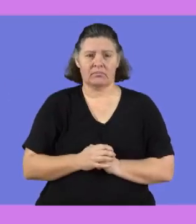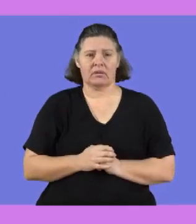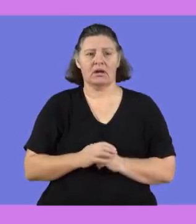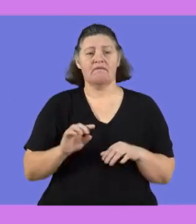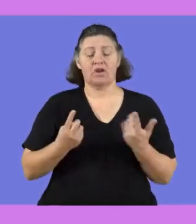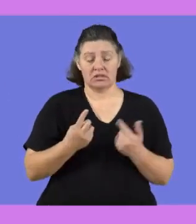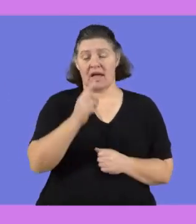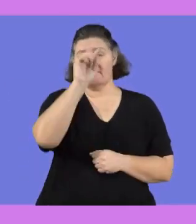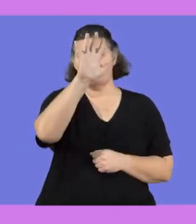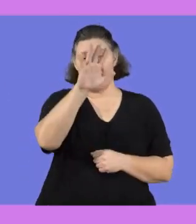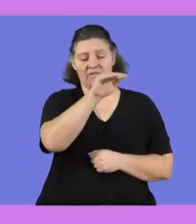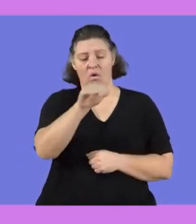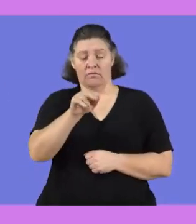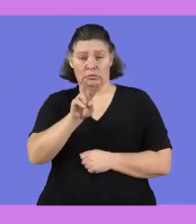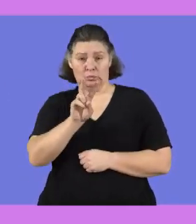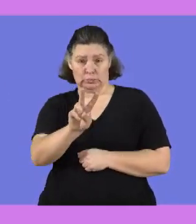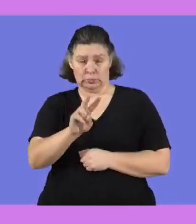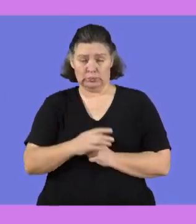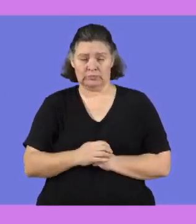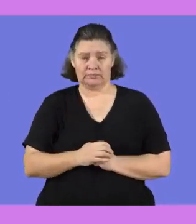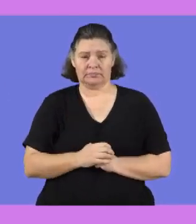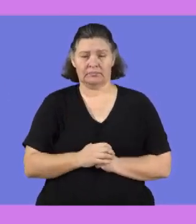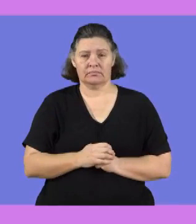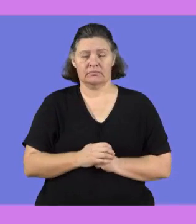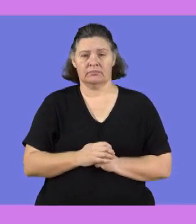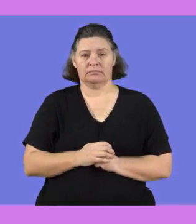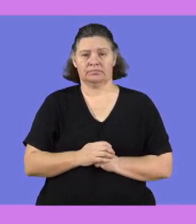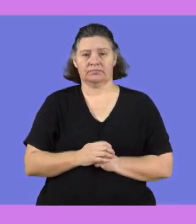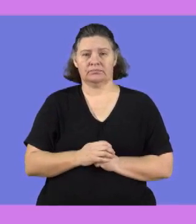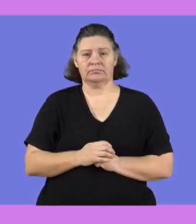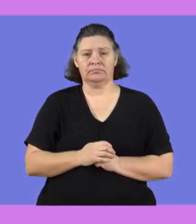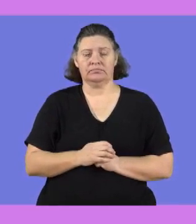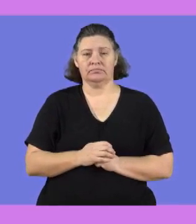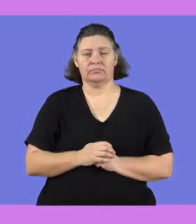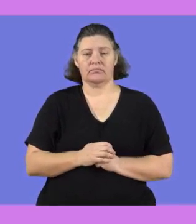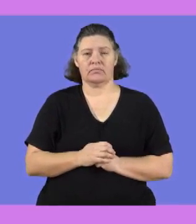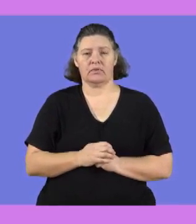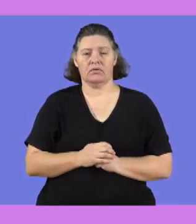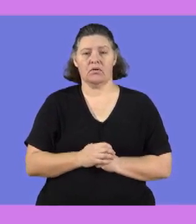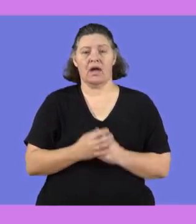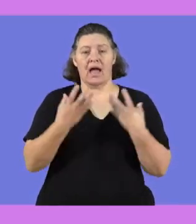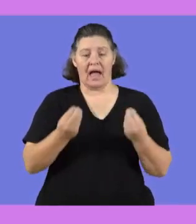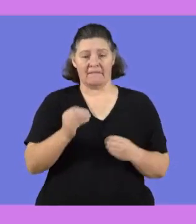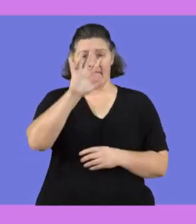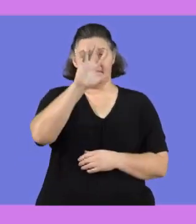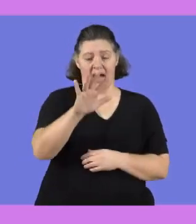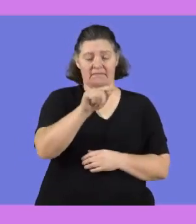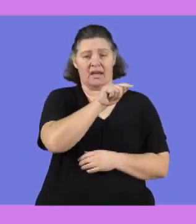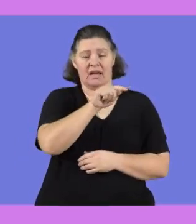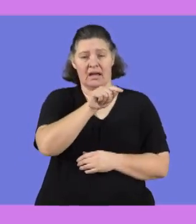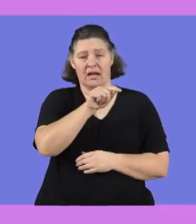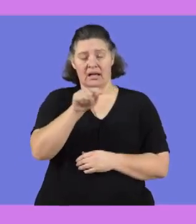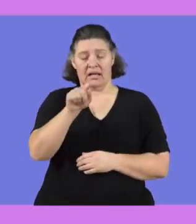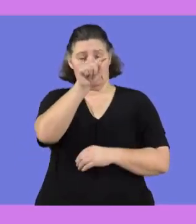The first one, we are having 5 divided by 2. So if you have 5 divided